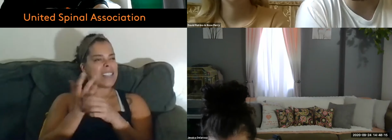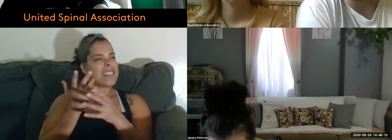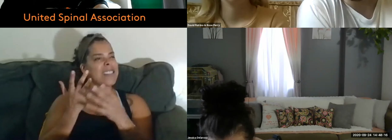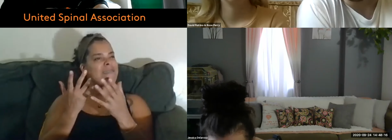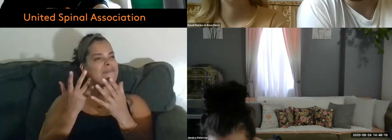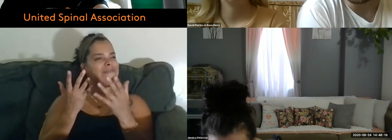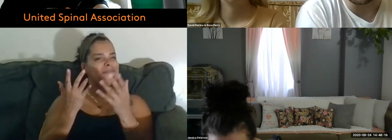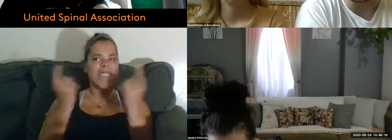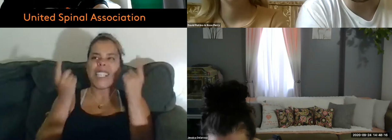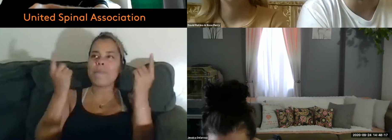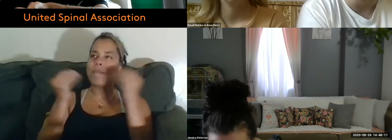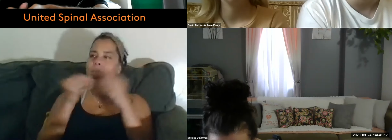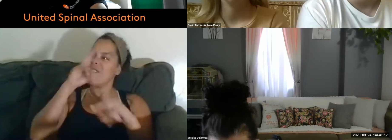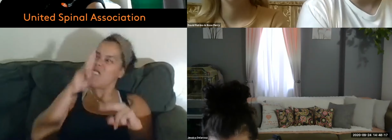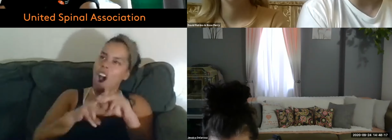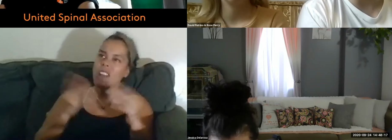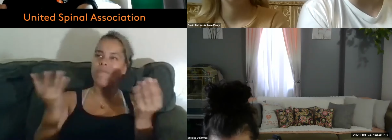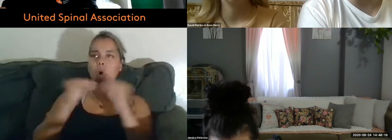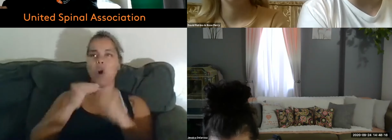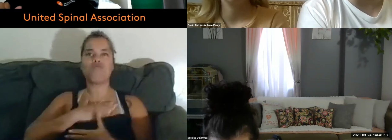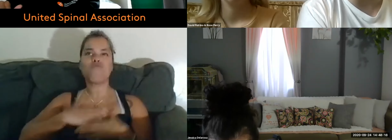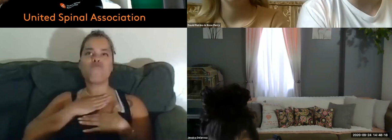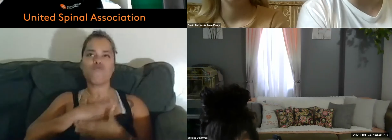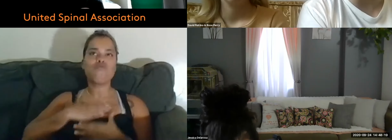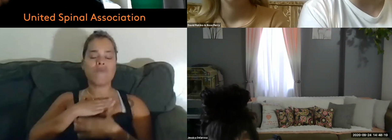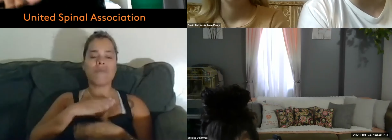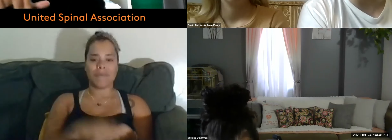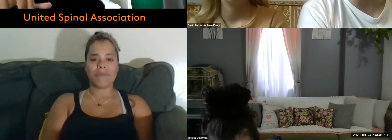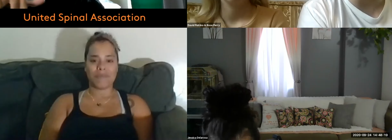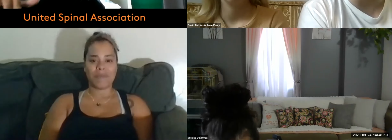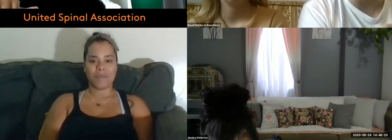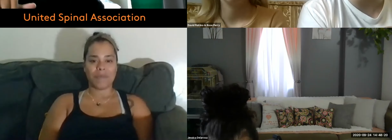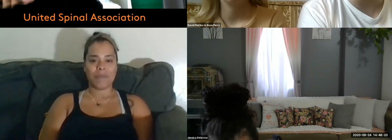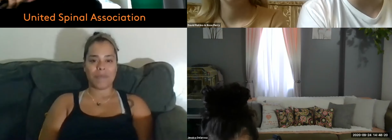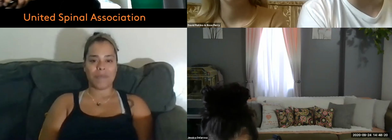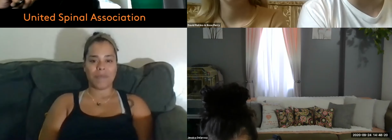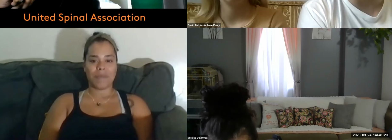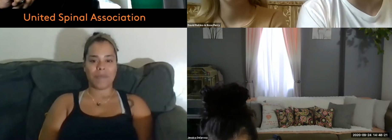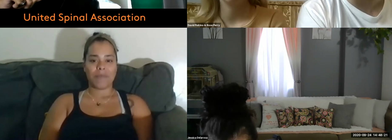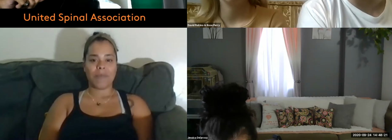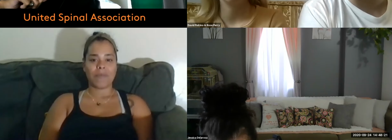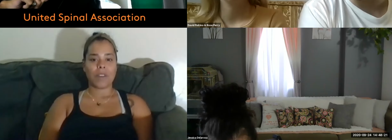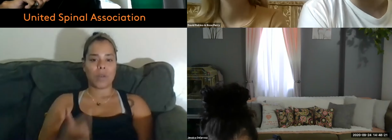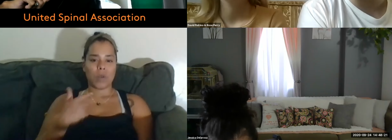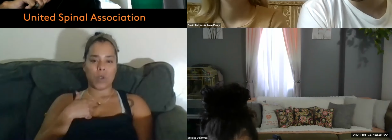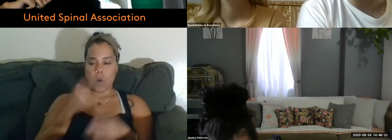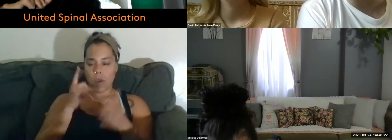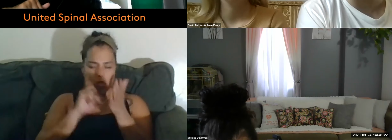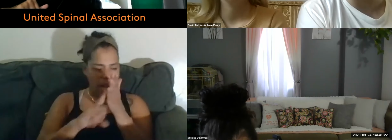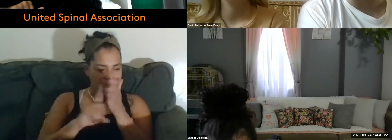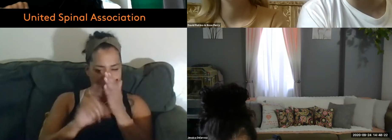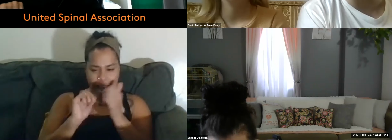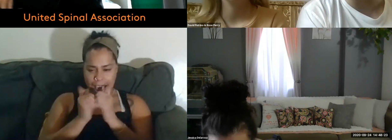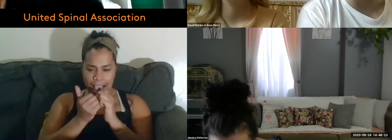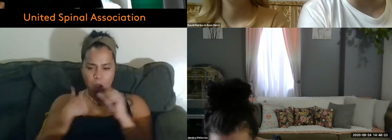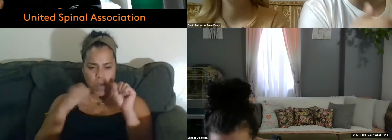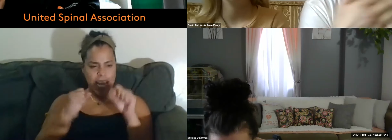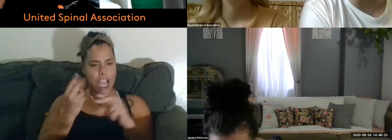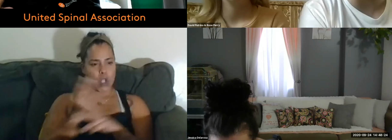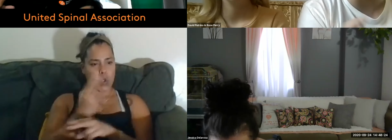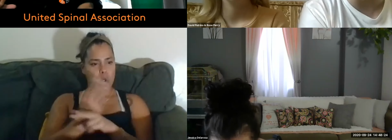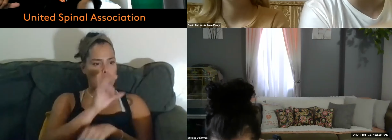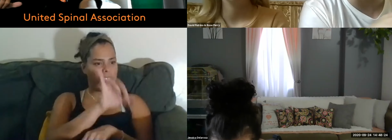and less like work. And we started investigating how we could do this with other fields, and